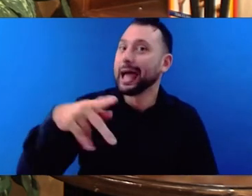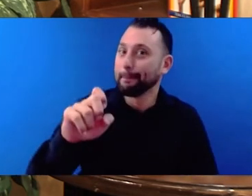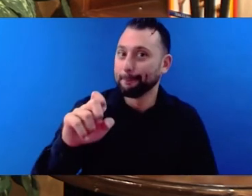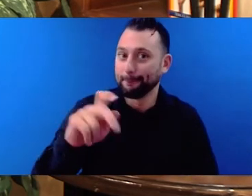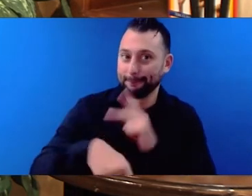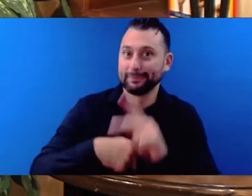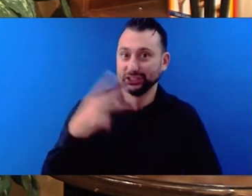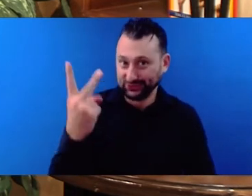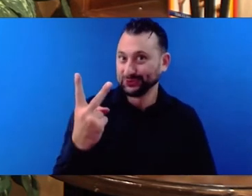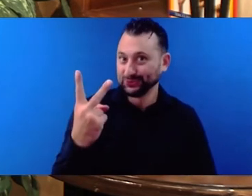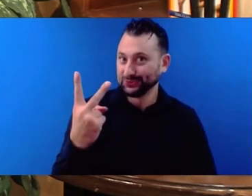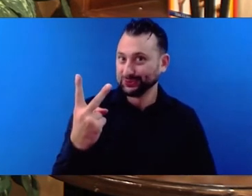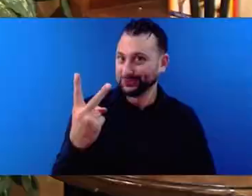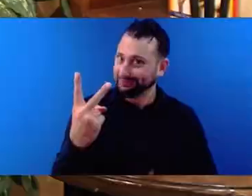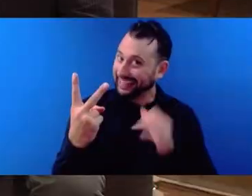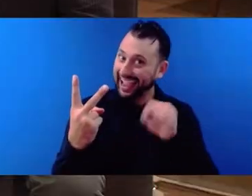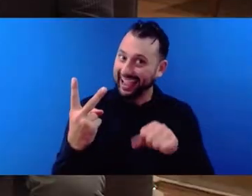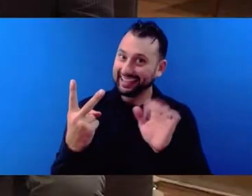risk.